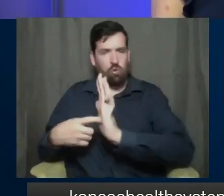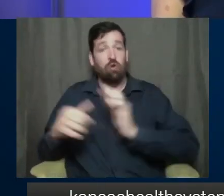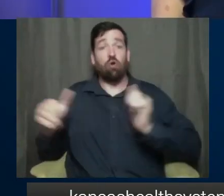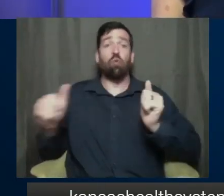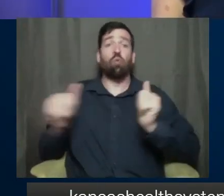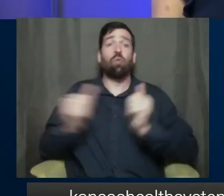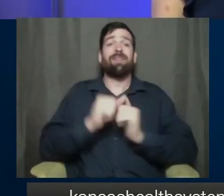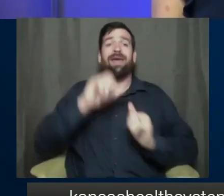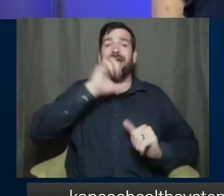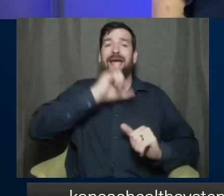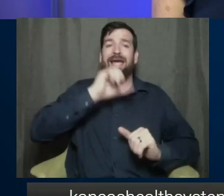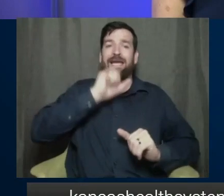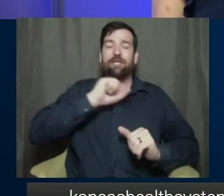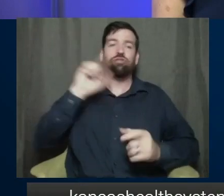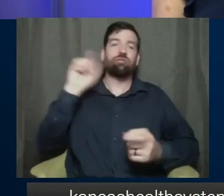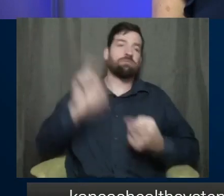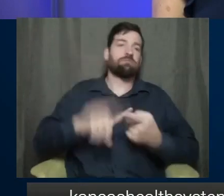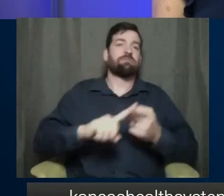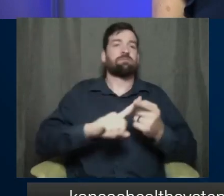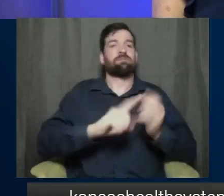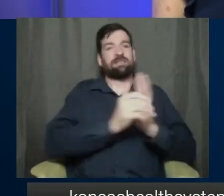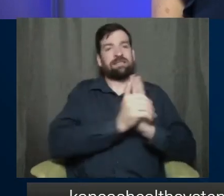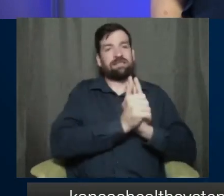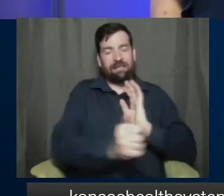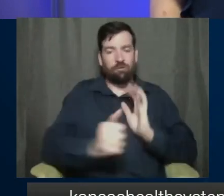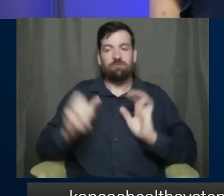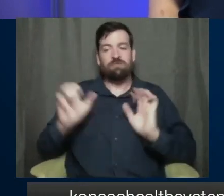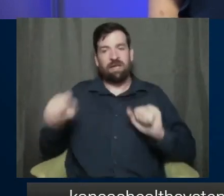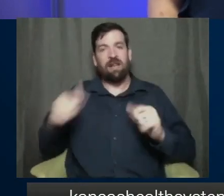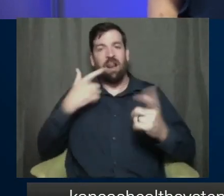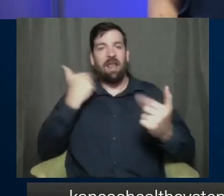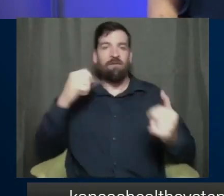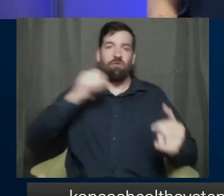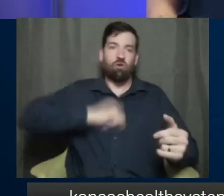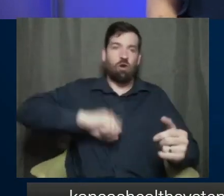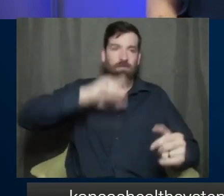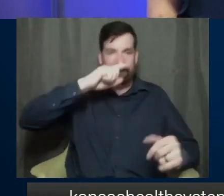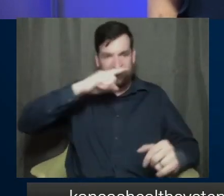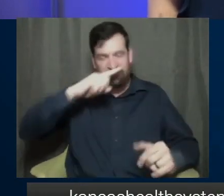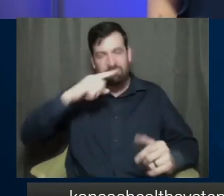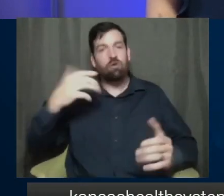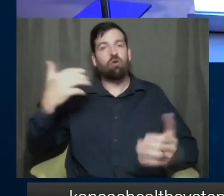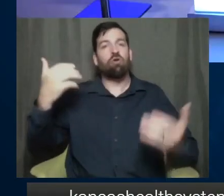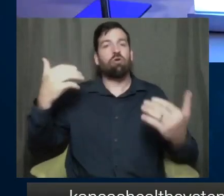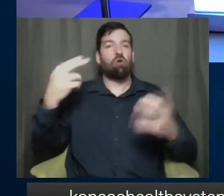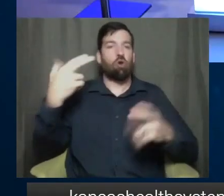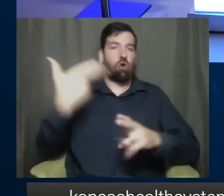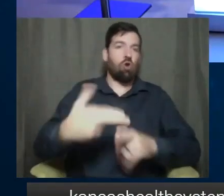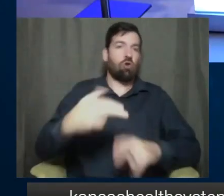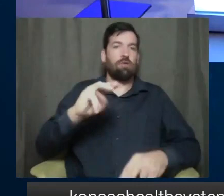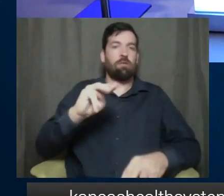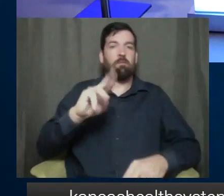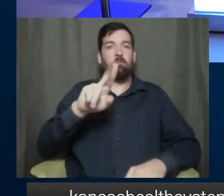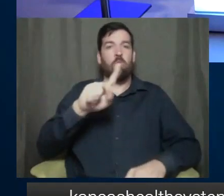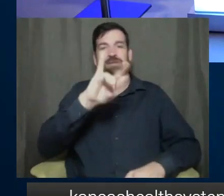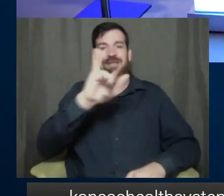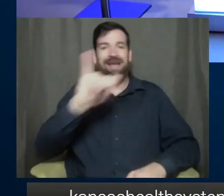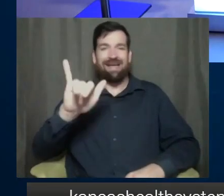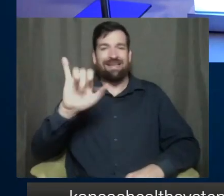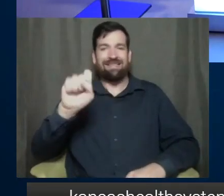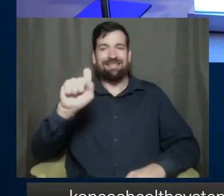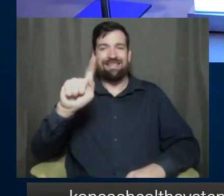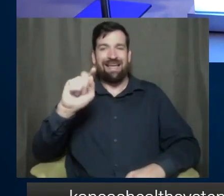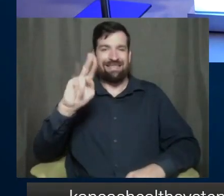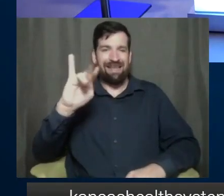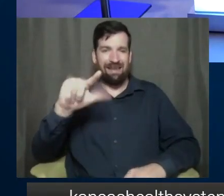skill. I can laugh, cough, sneeze, and pee all at the same time. It's called multitasking. Yeah. And so, yes, I think we can joke about it. I know